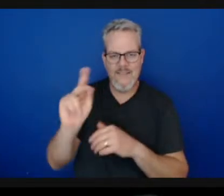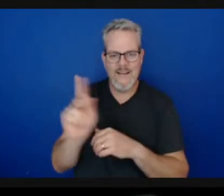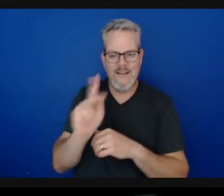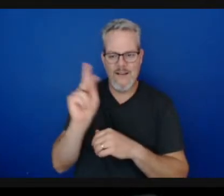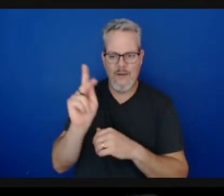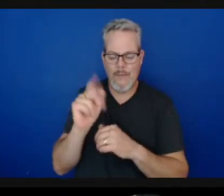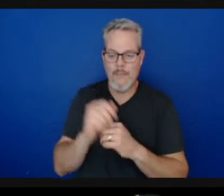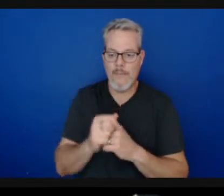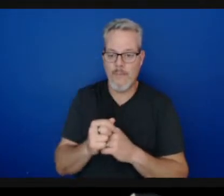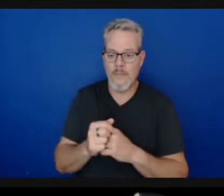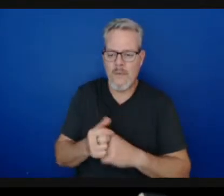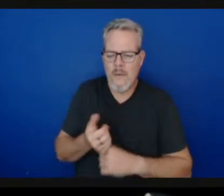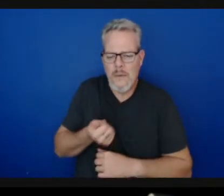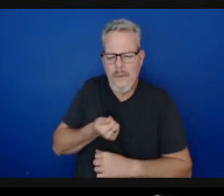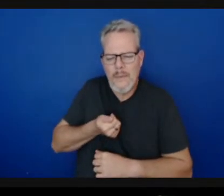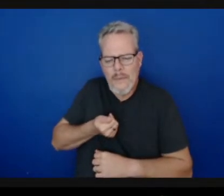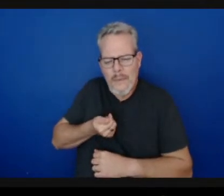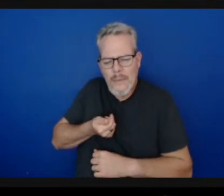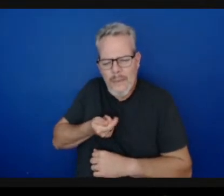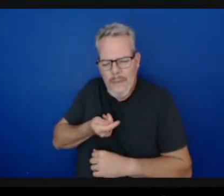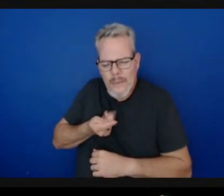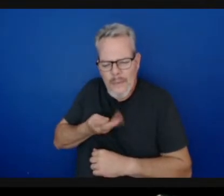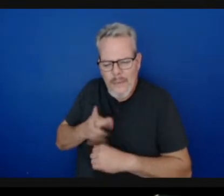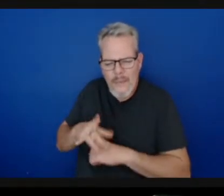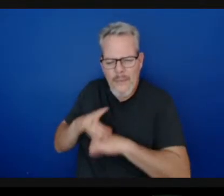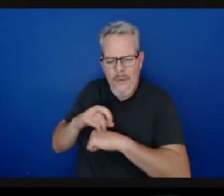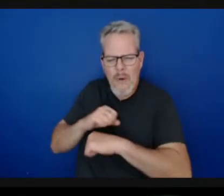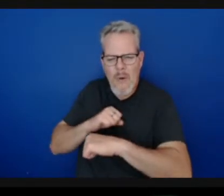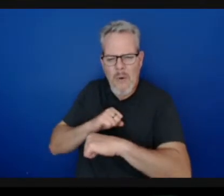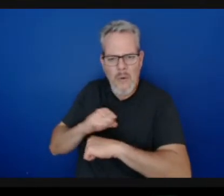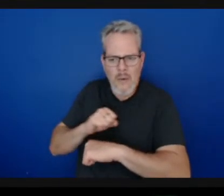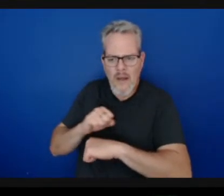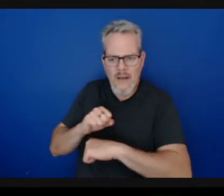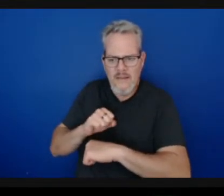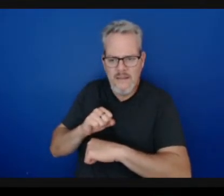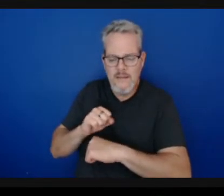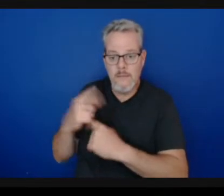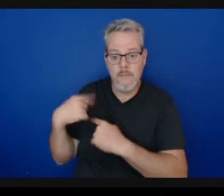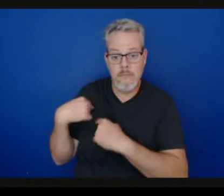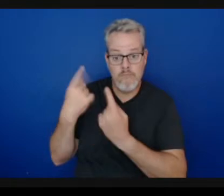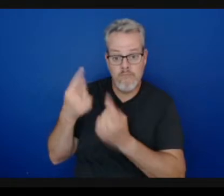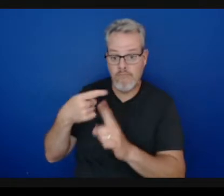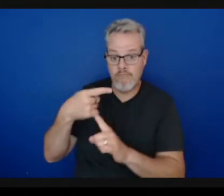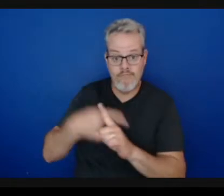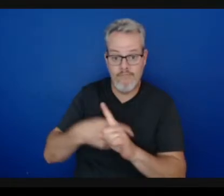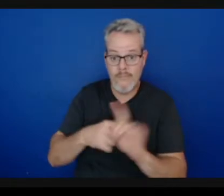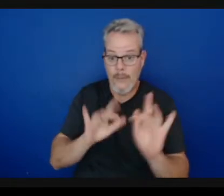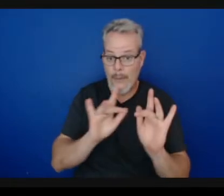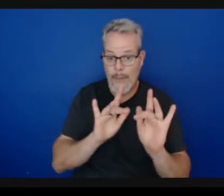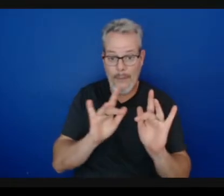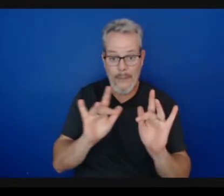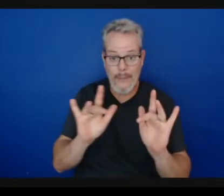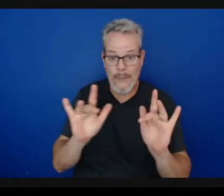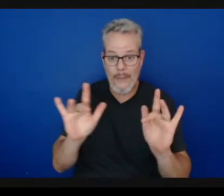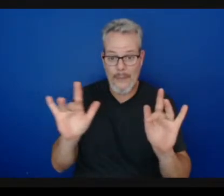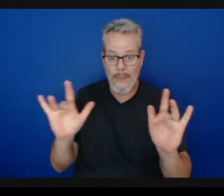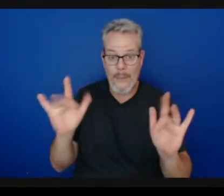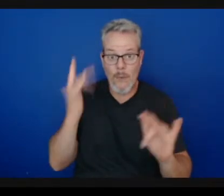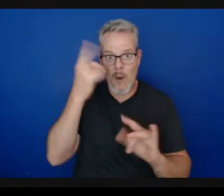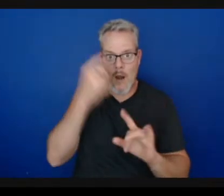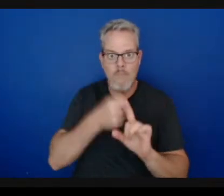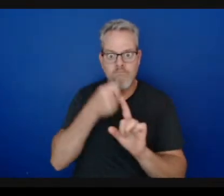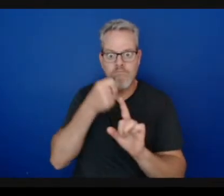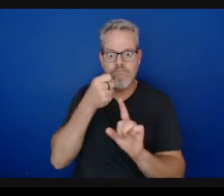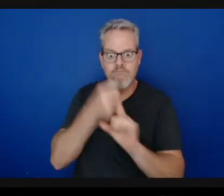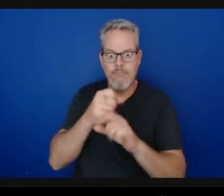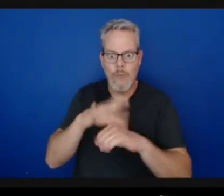Very few earthquakes on a depth time. Here is the last month. You don't see much because that earthquake we had on the 9th really